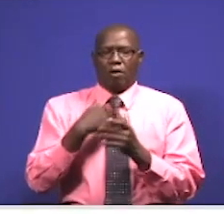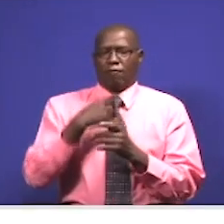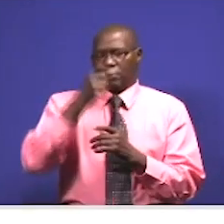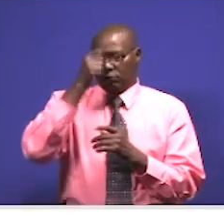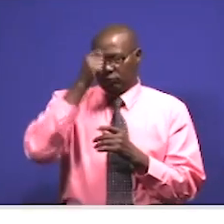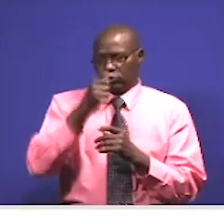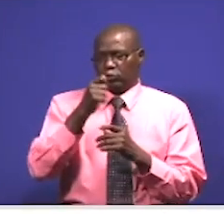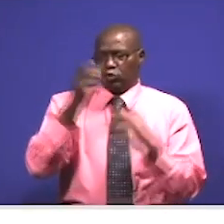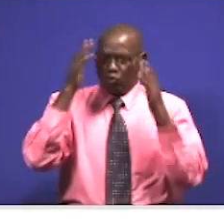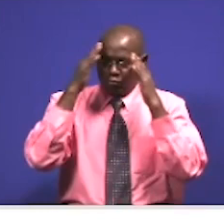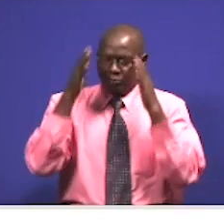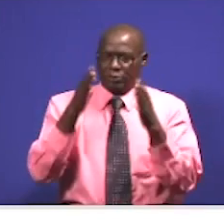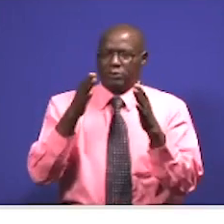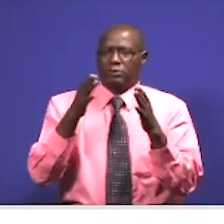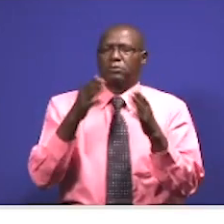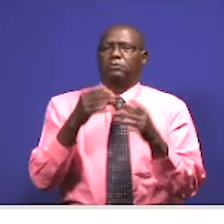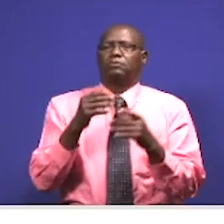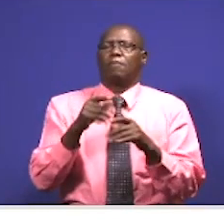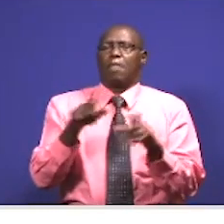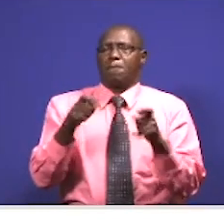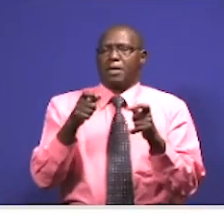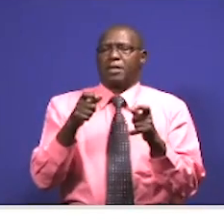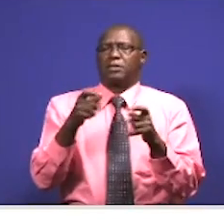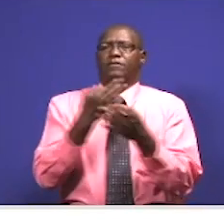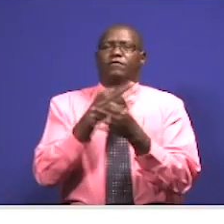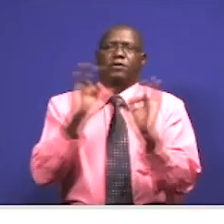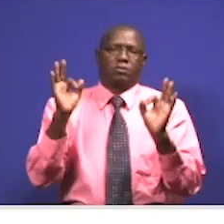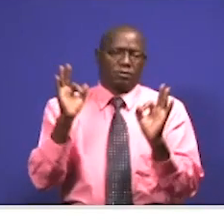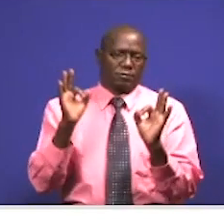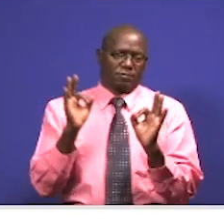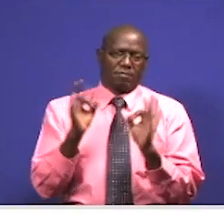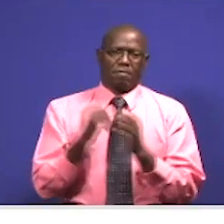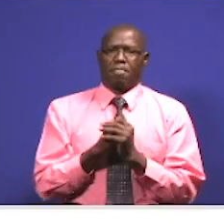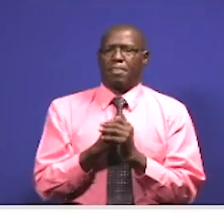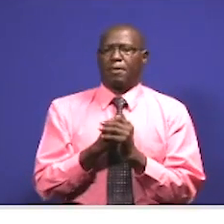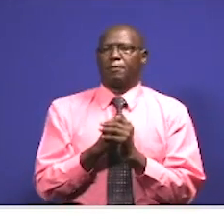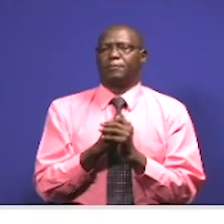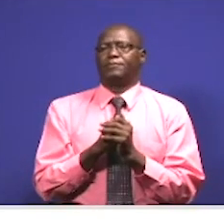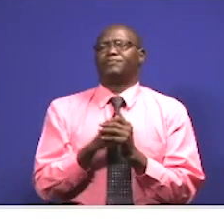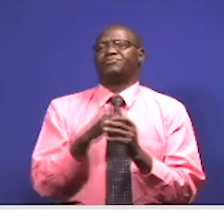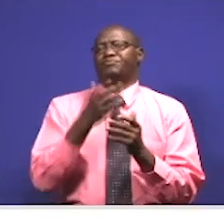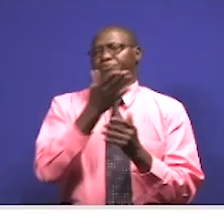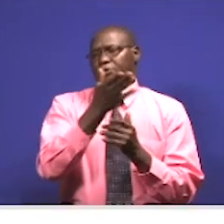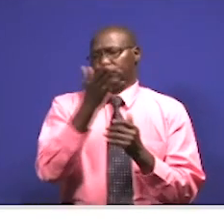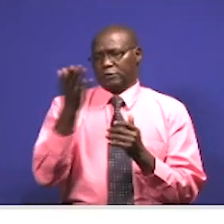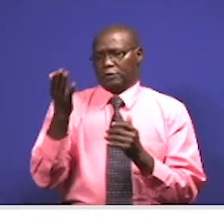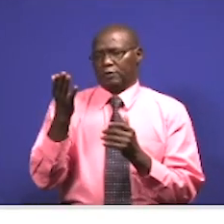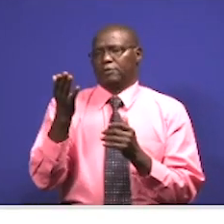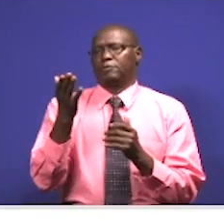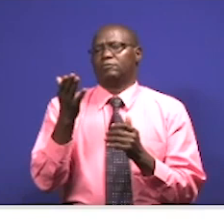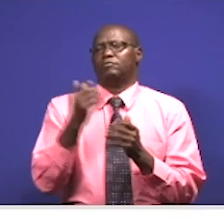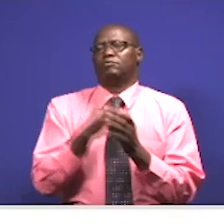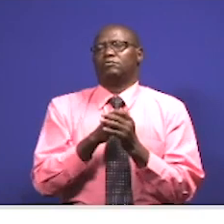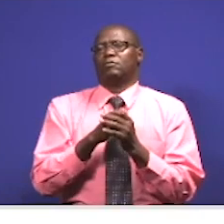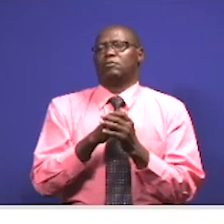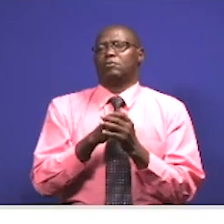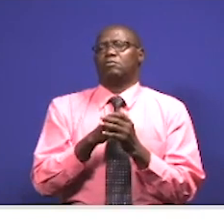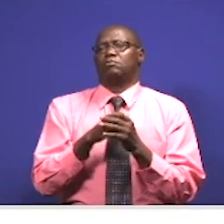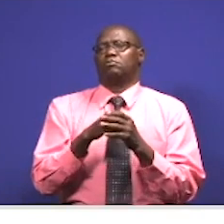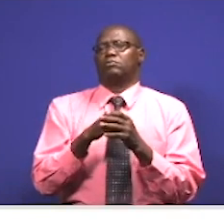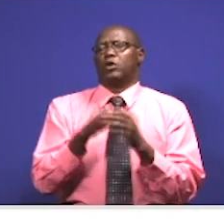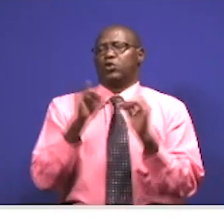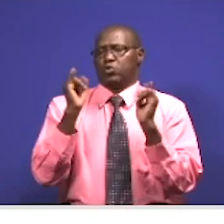to the press freedom. Wito wangu kwa wanahabari wenza na Wakenya kwa ujumla ni kuwataka tu